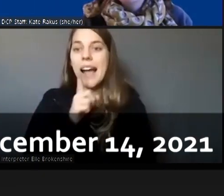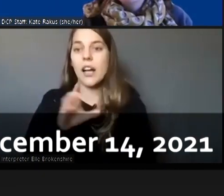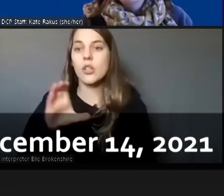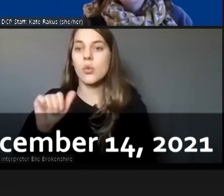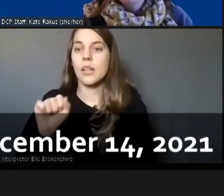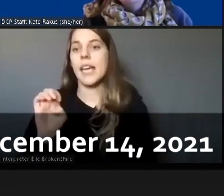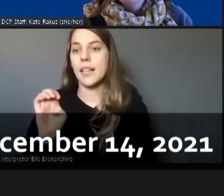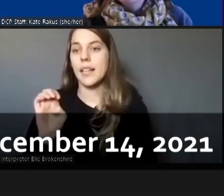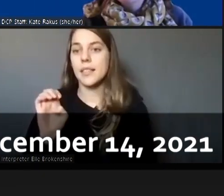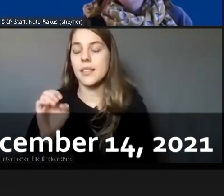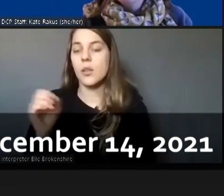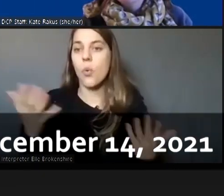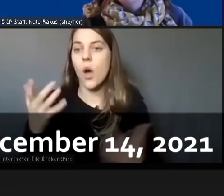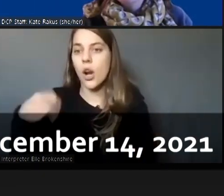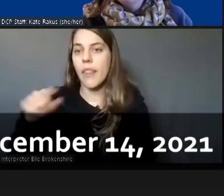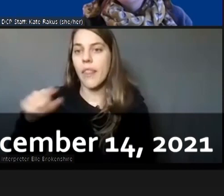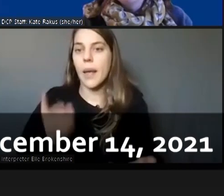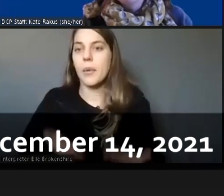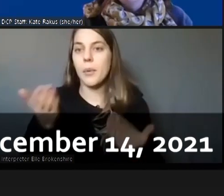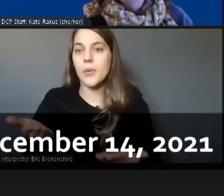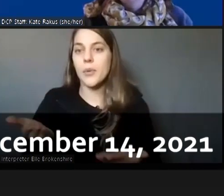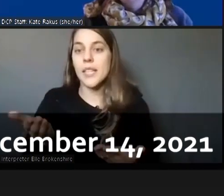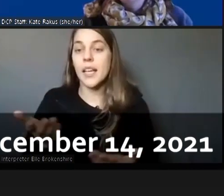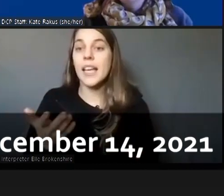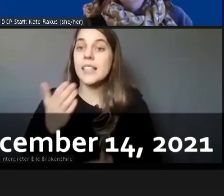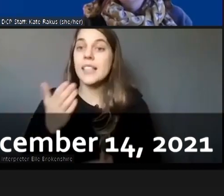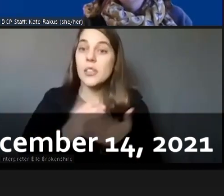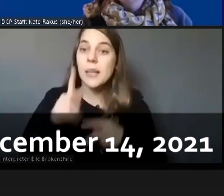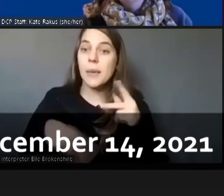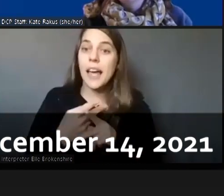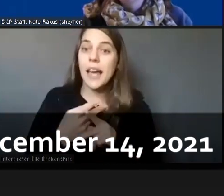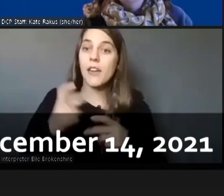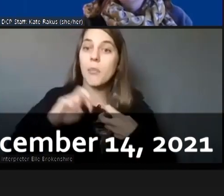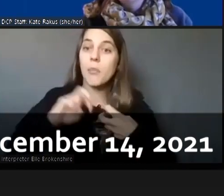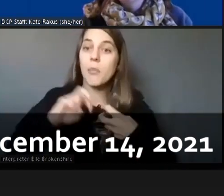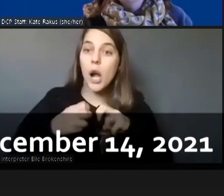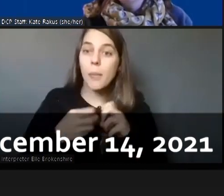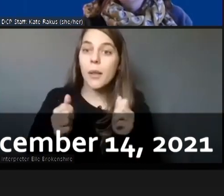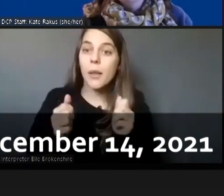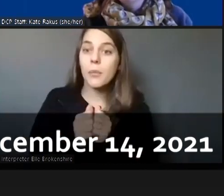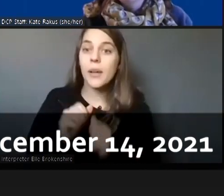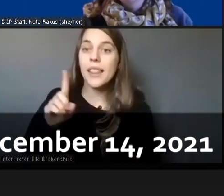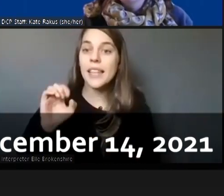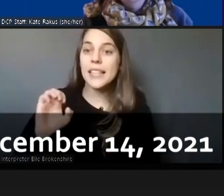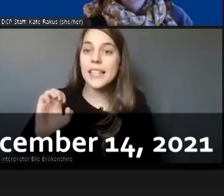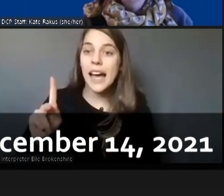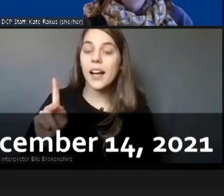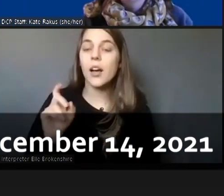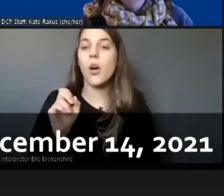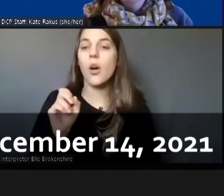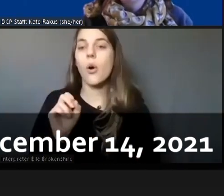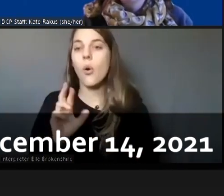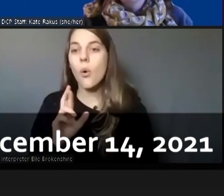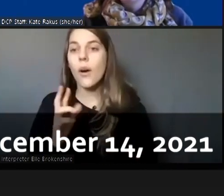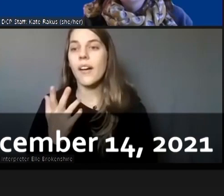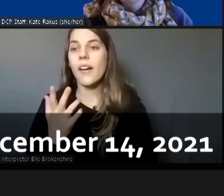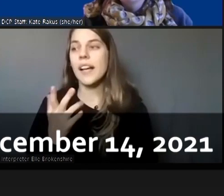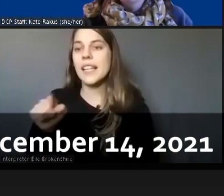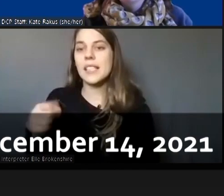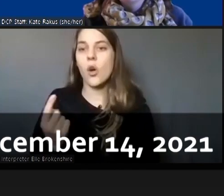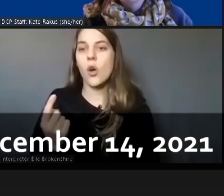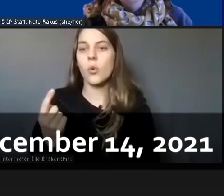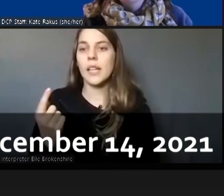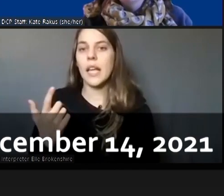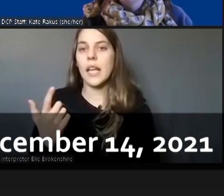there something, is there an issue with the deck or is this just, bad blood between